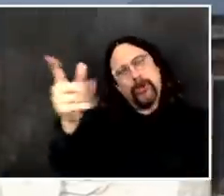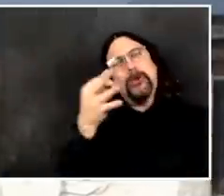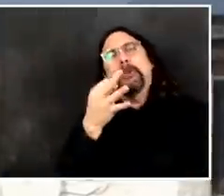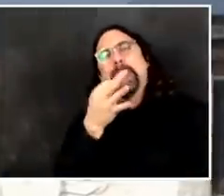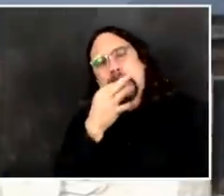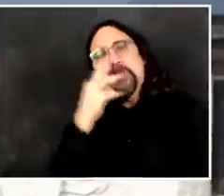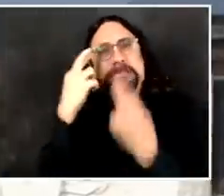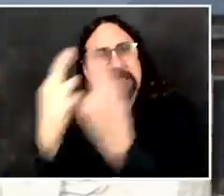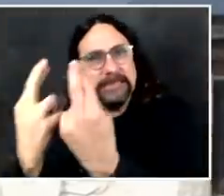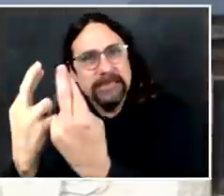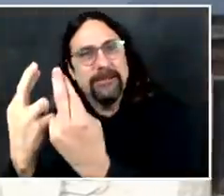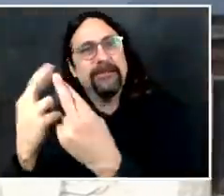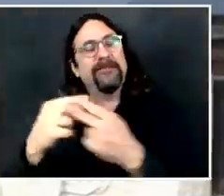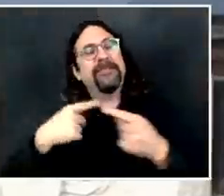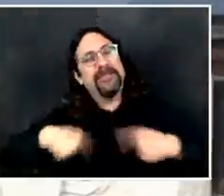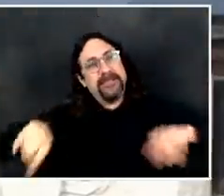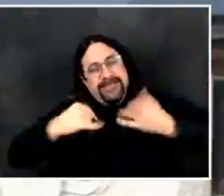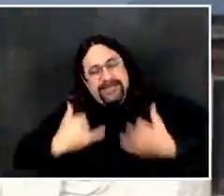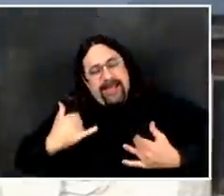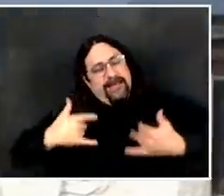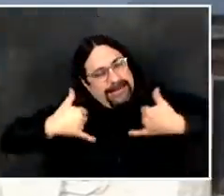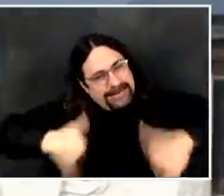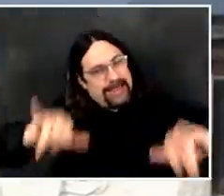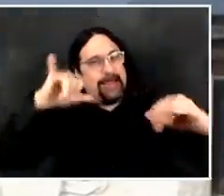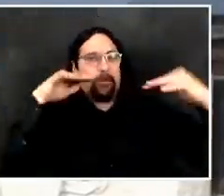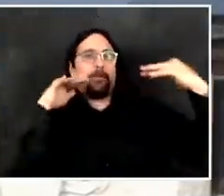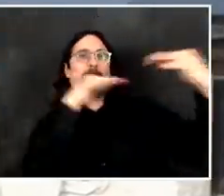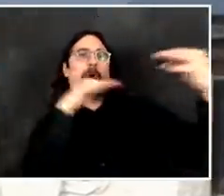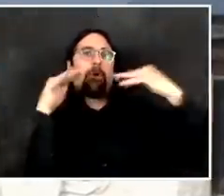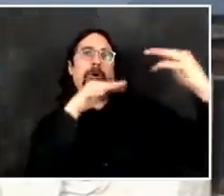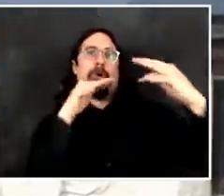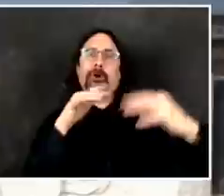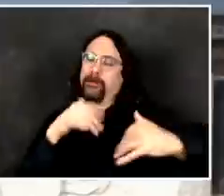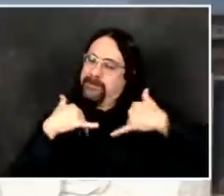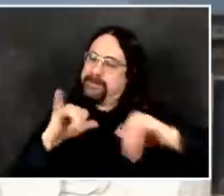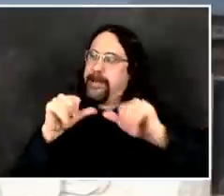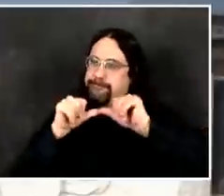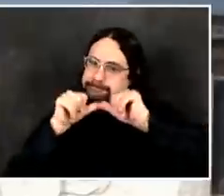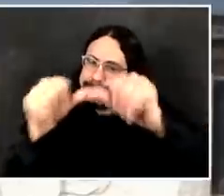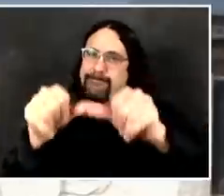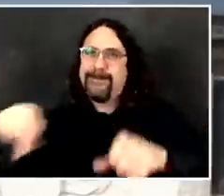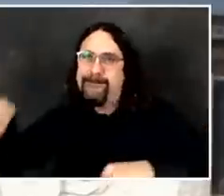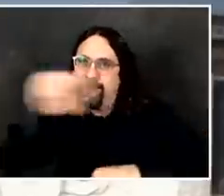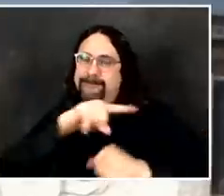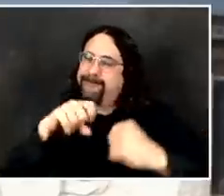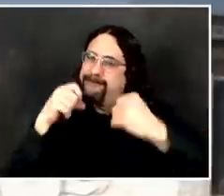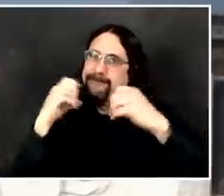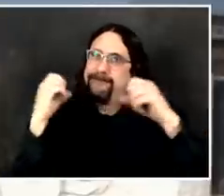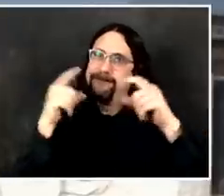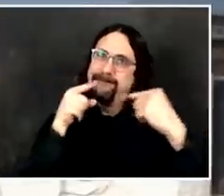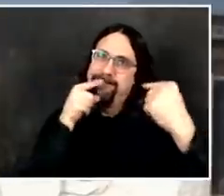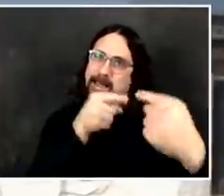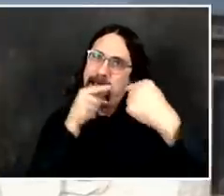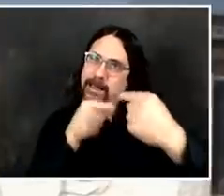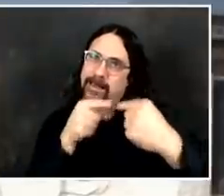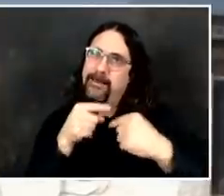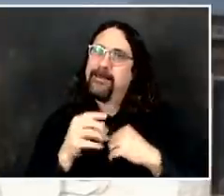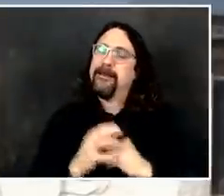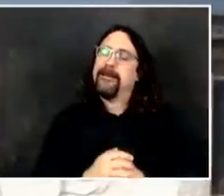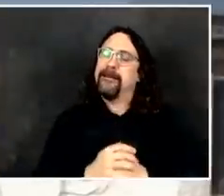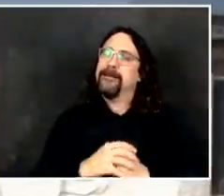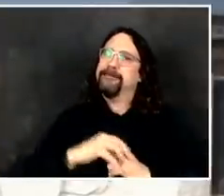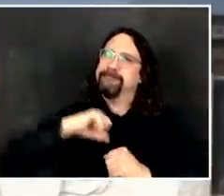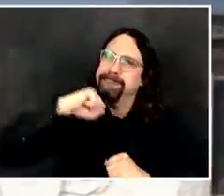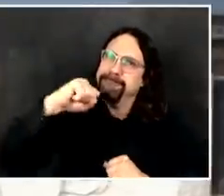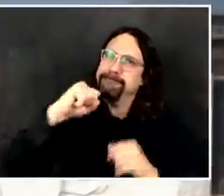appreciation. But one day, we will be able to start back on the road, and we will honor them as